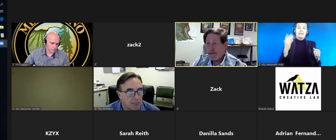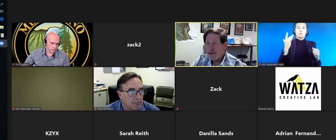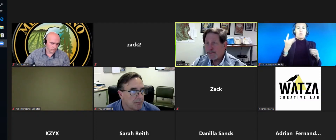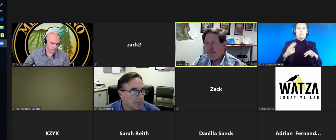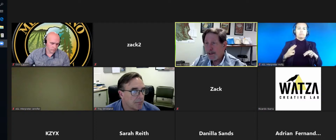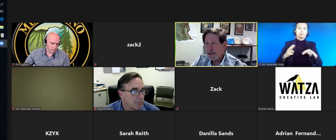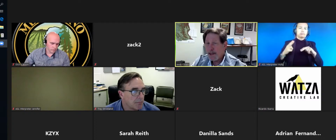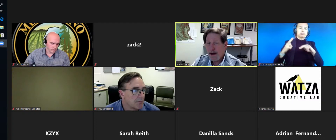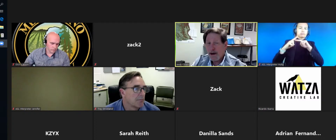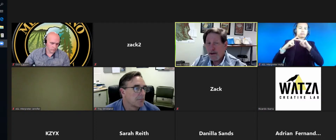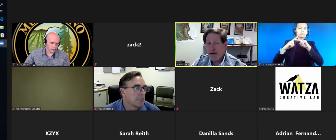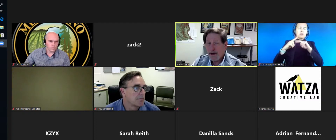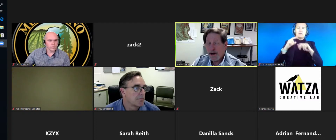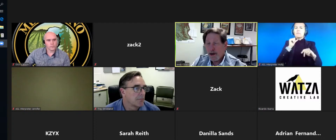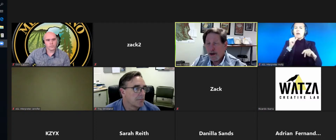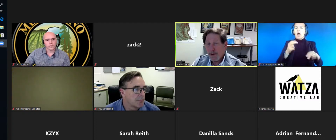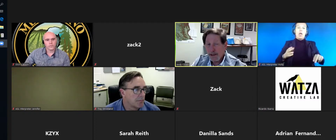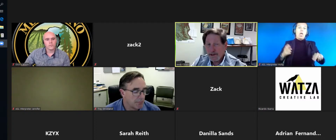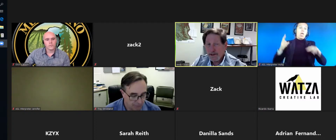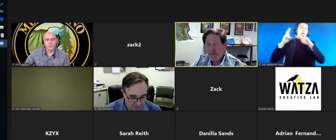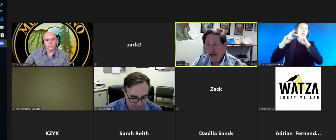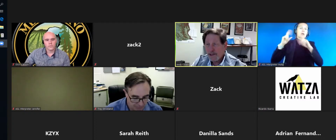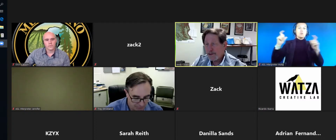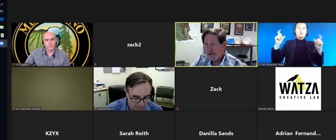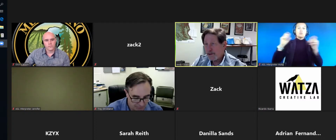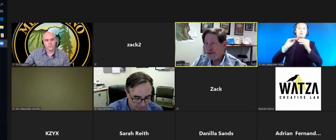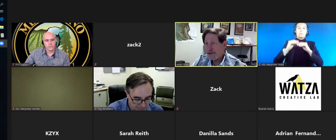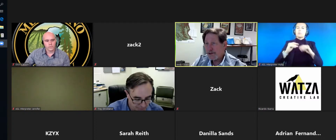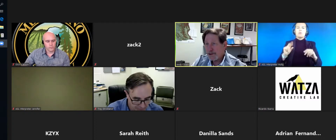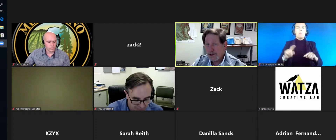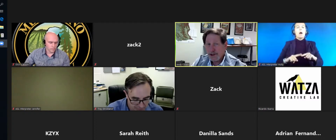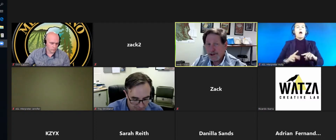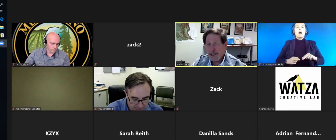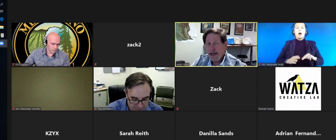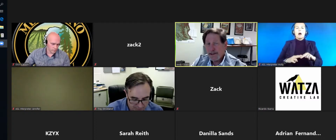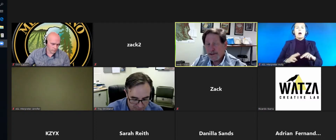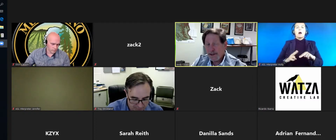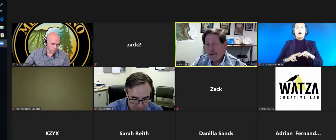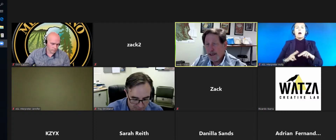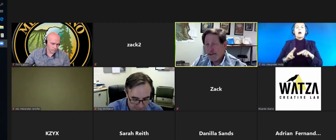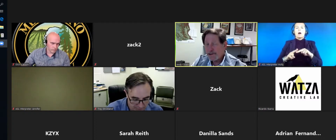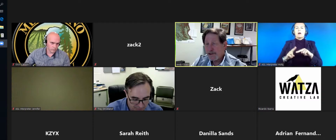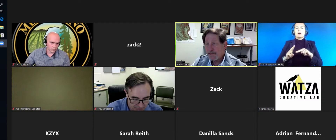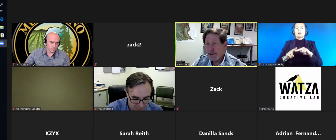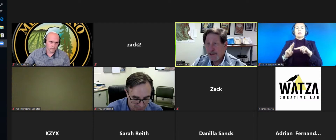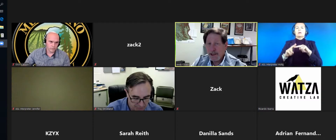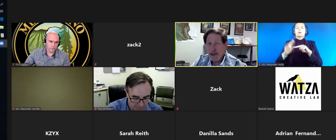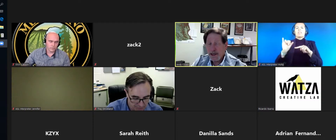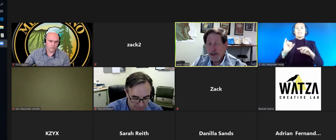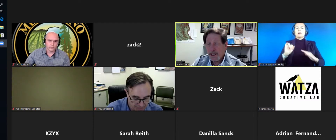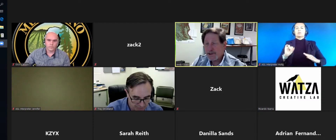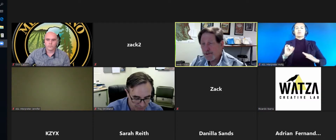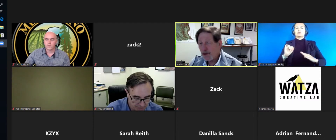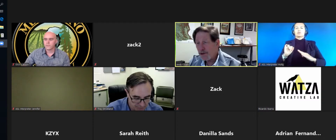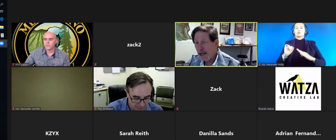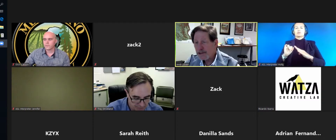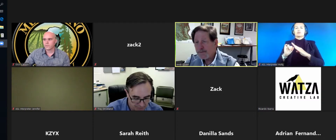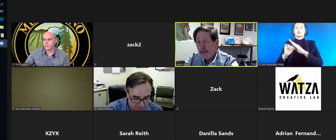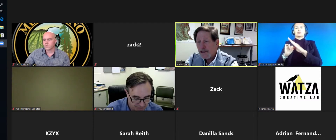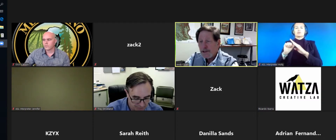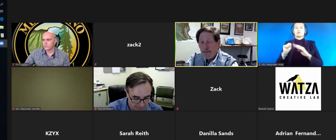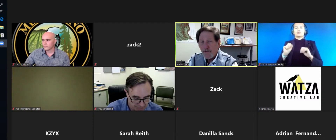huge numbers, but they are a relative rise that tells us there's a surge. And something like this can really